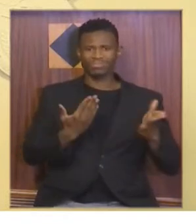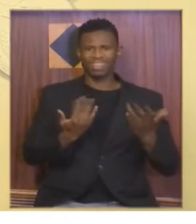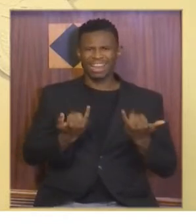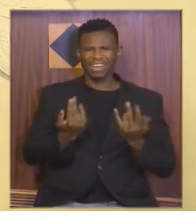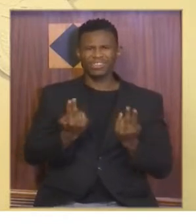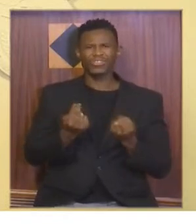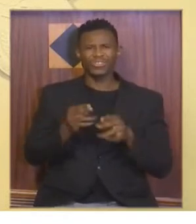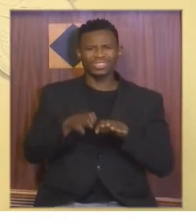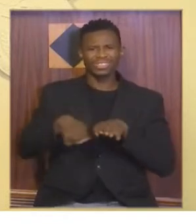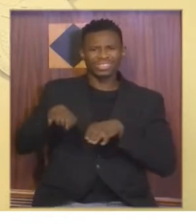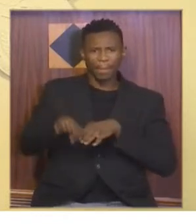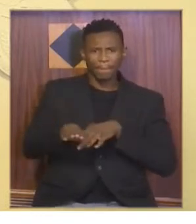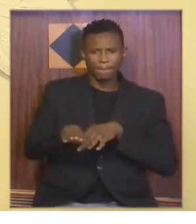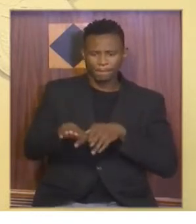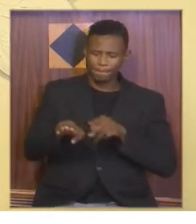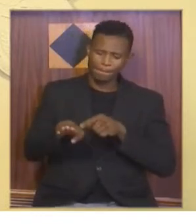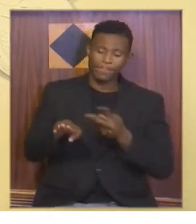pandemic.